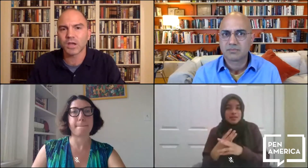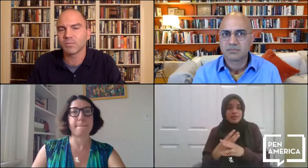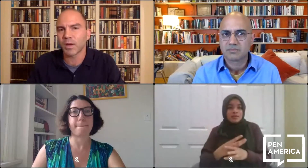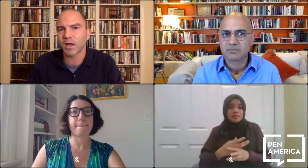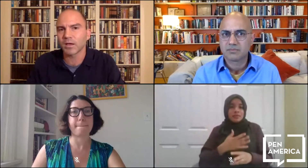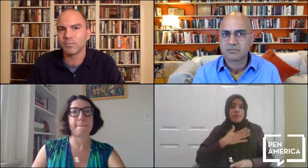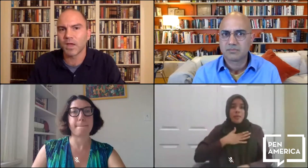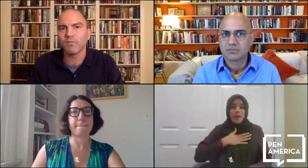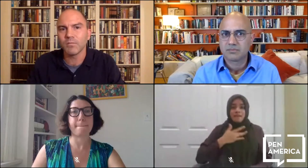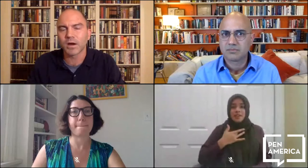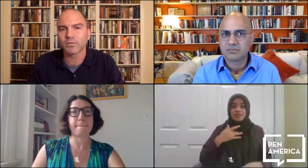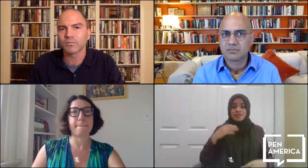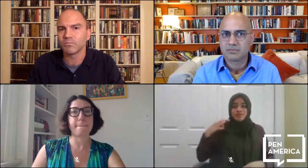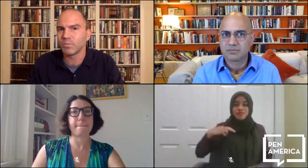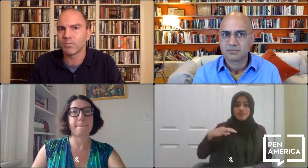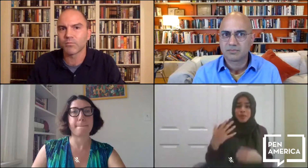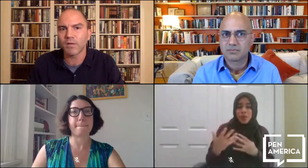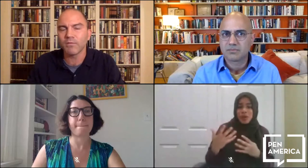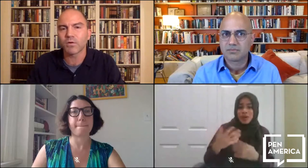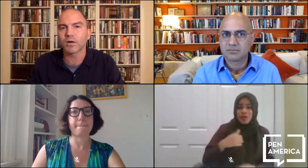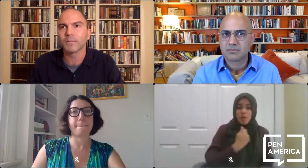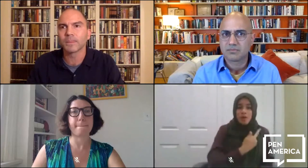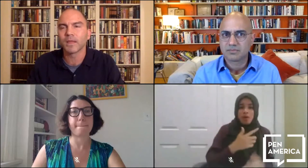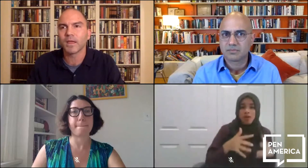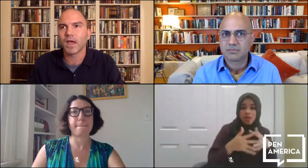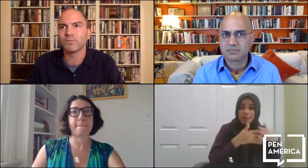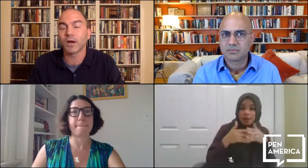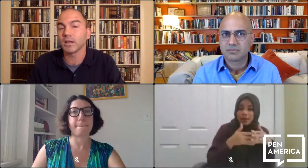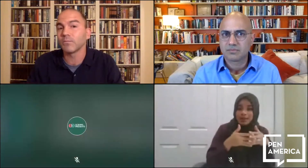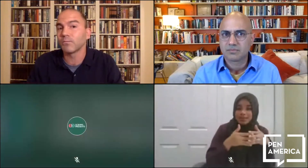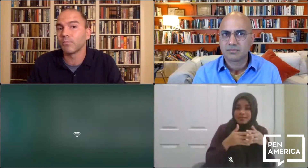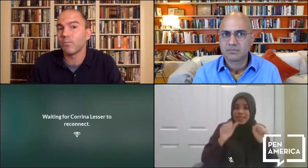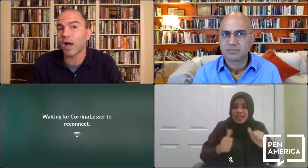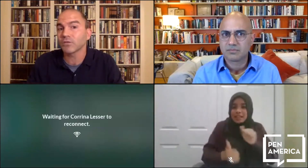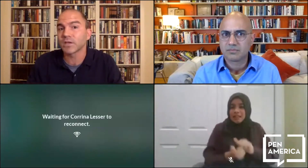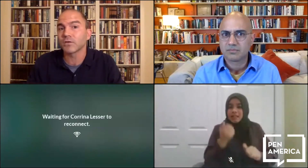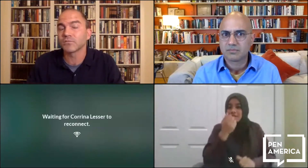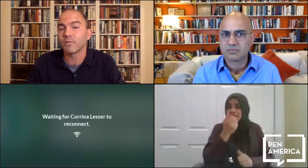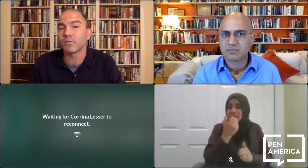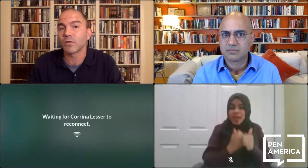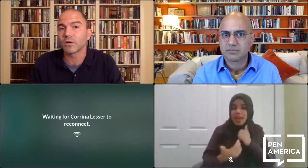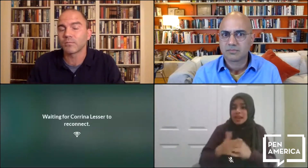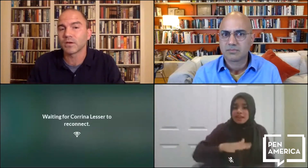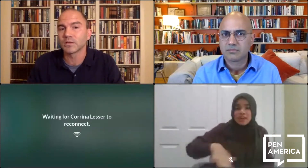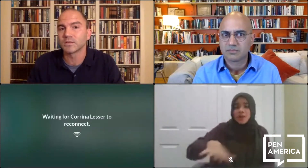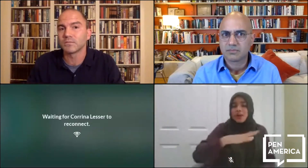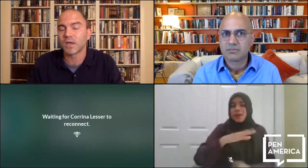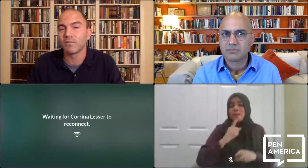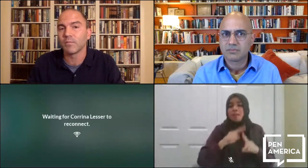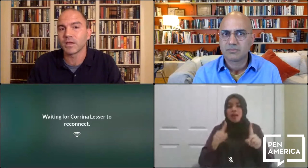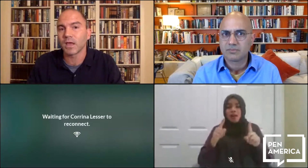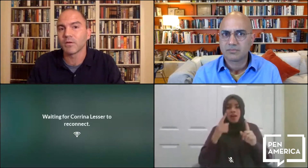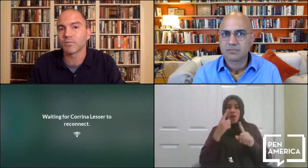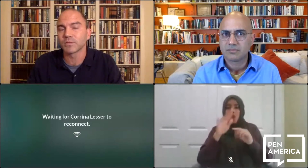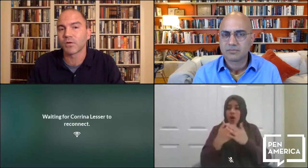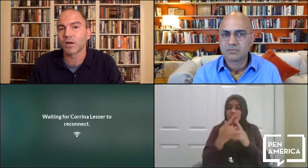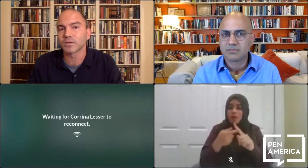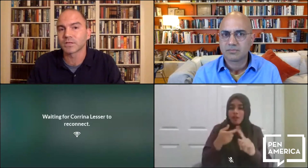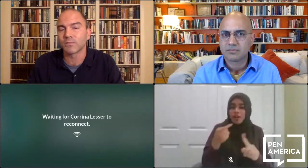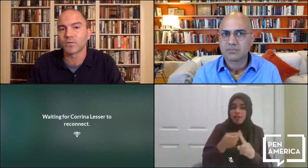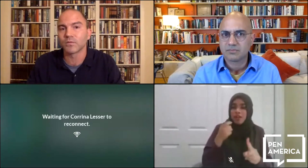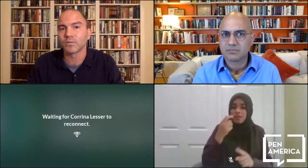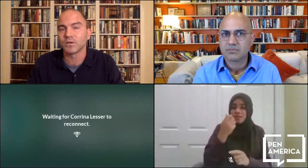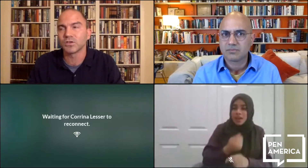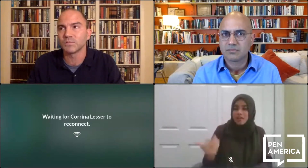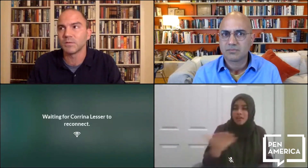is shaped by everybody, people from everywhere. And frankly, outsiders from everywhere, because everybody came here from somewhere else